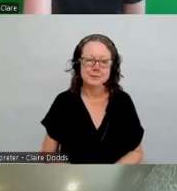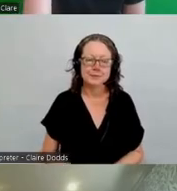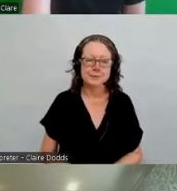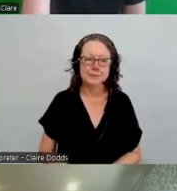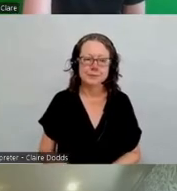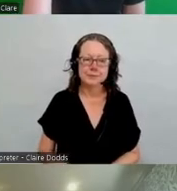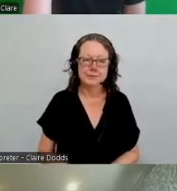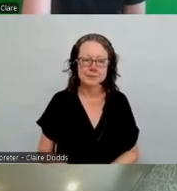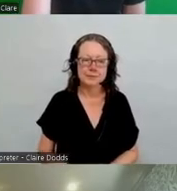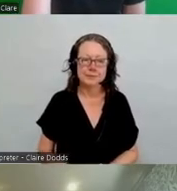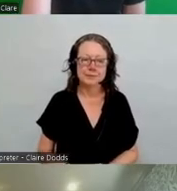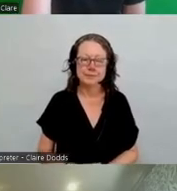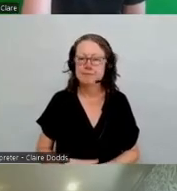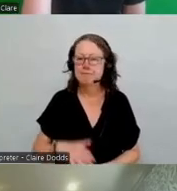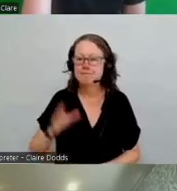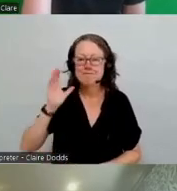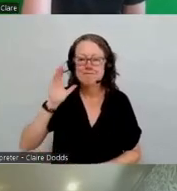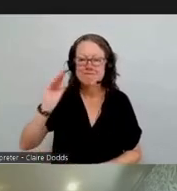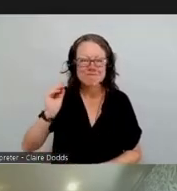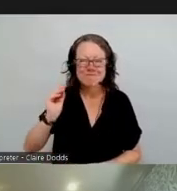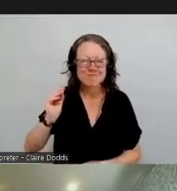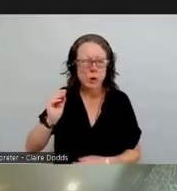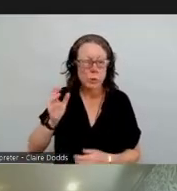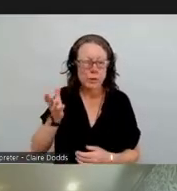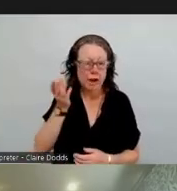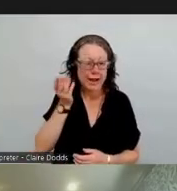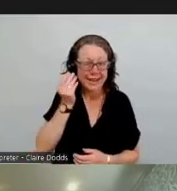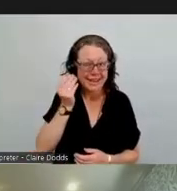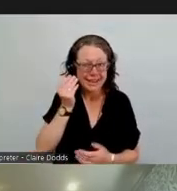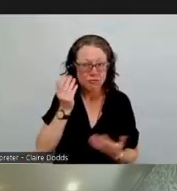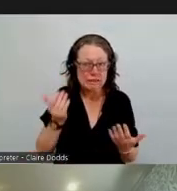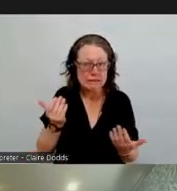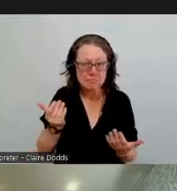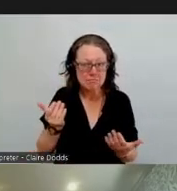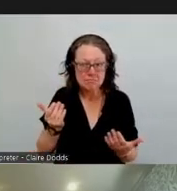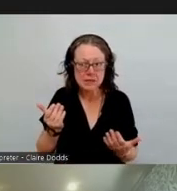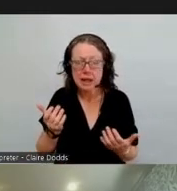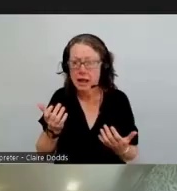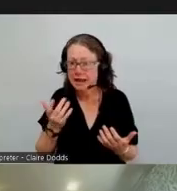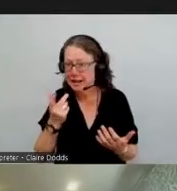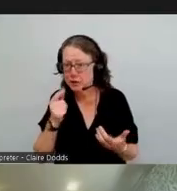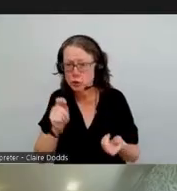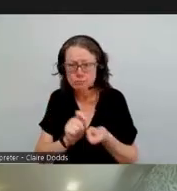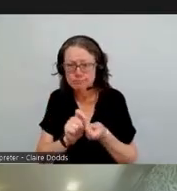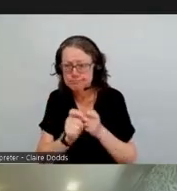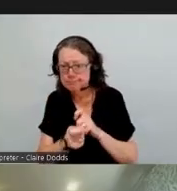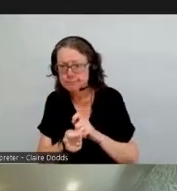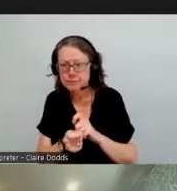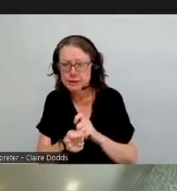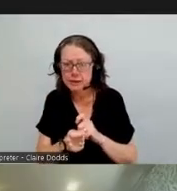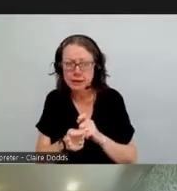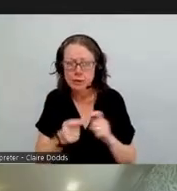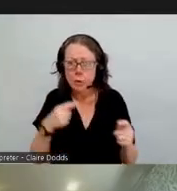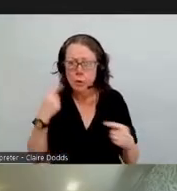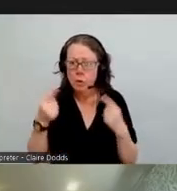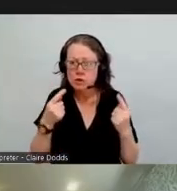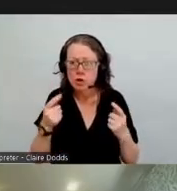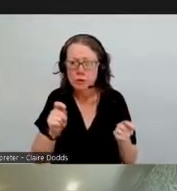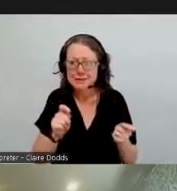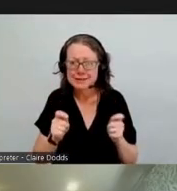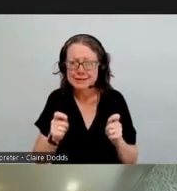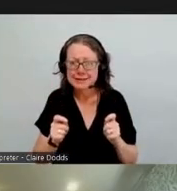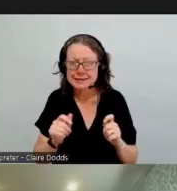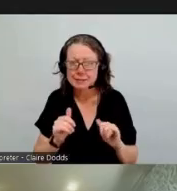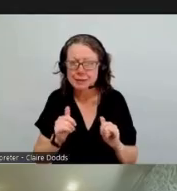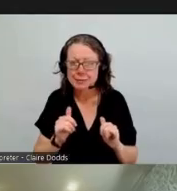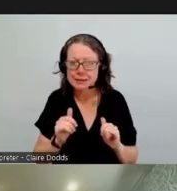Oh, David, we can't hear it. Is it possible for you just to change the audio settings, or I think my video setting?